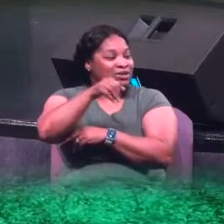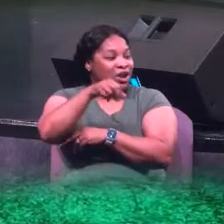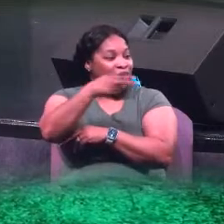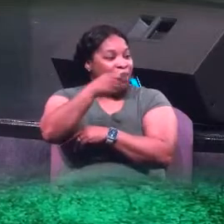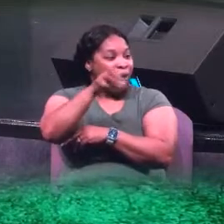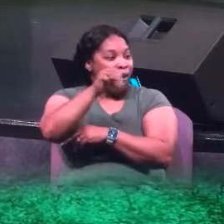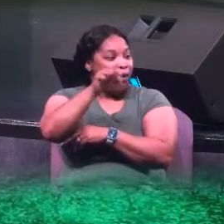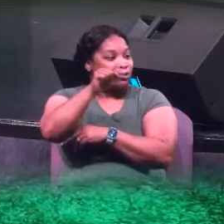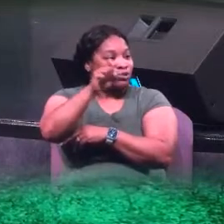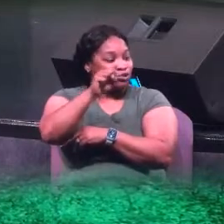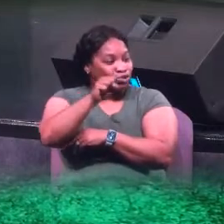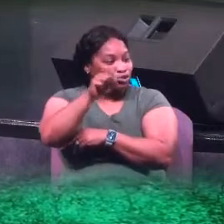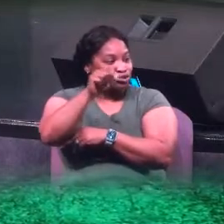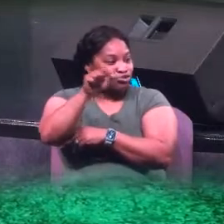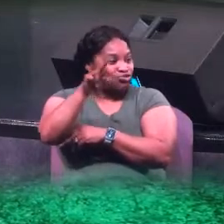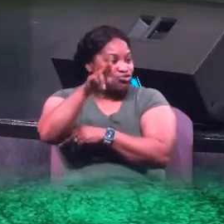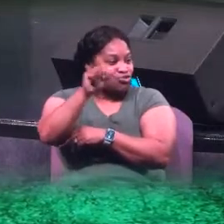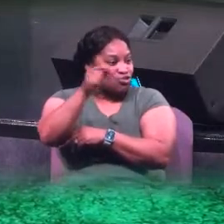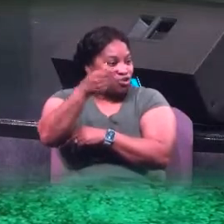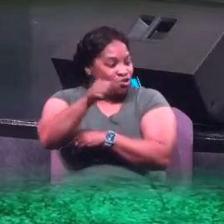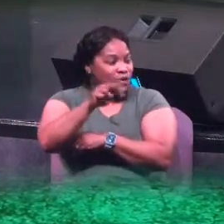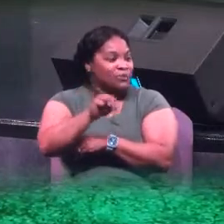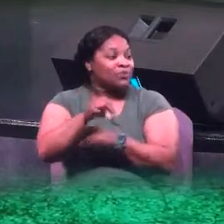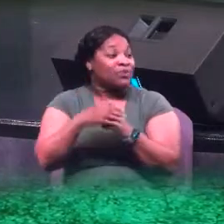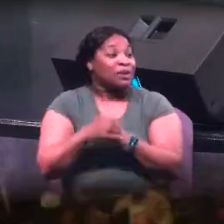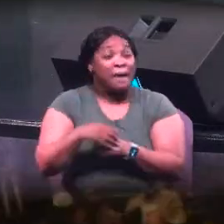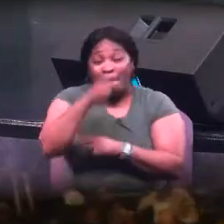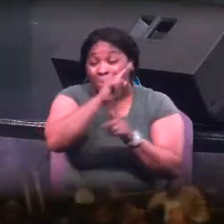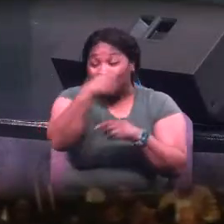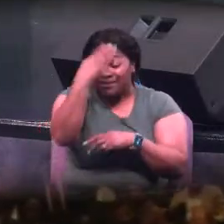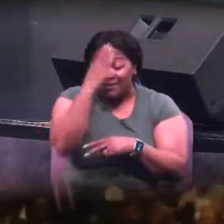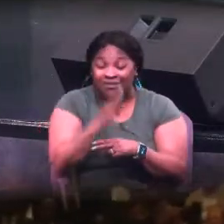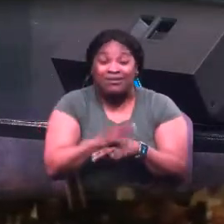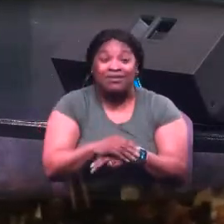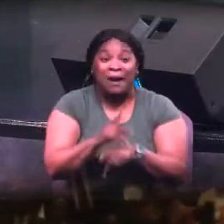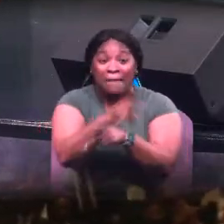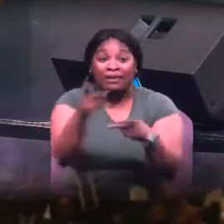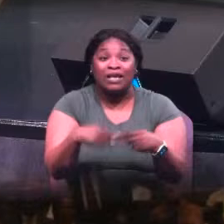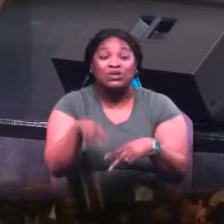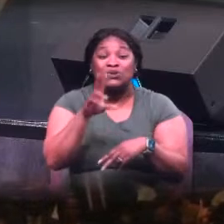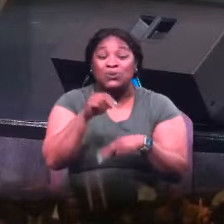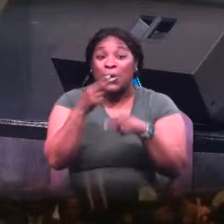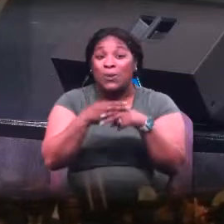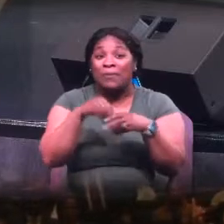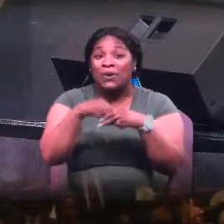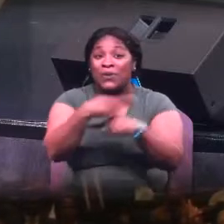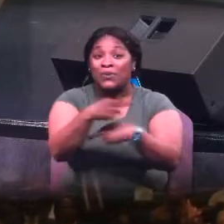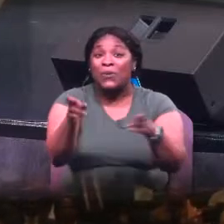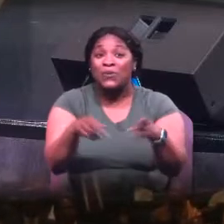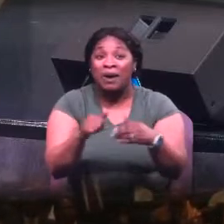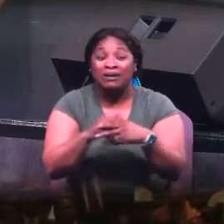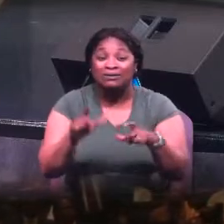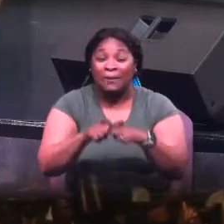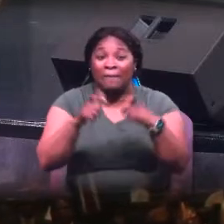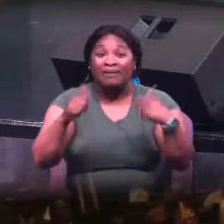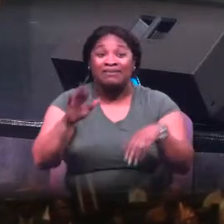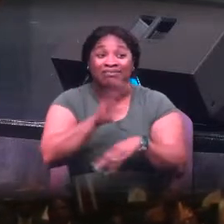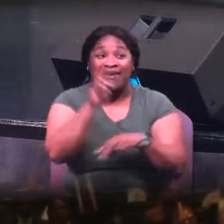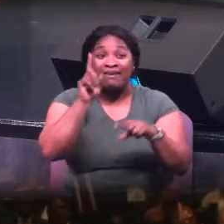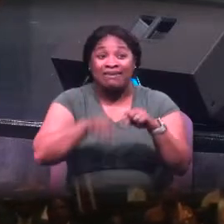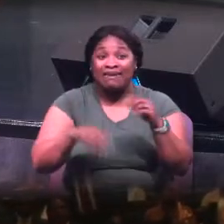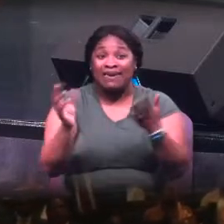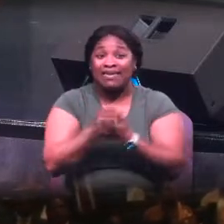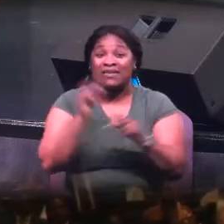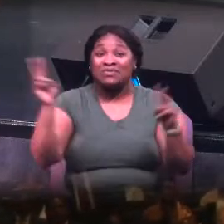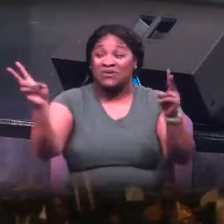some no-names. But y'all, God puts no-names in the room with folk who got the biggest, and they can't get the